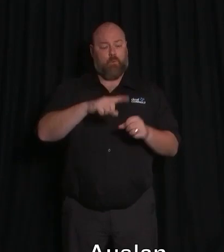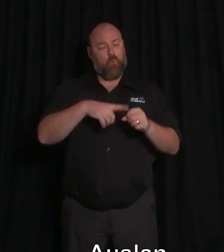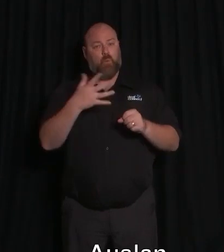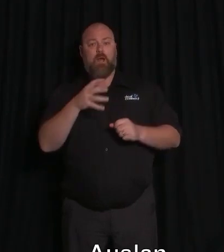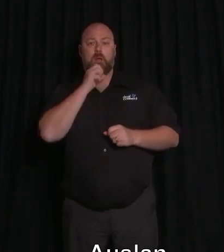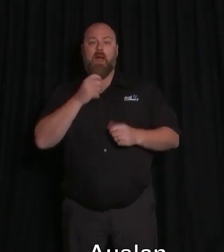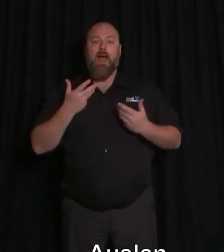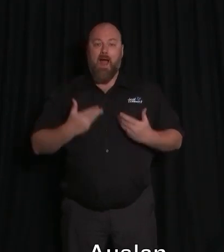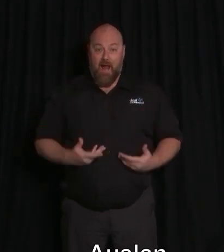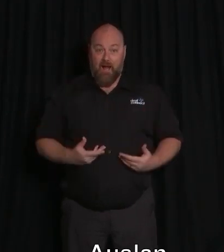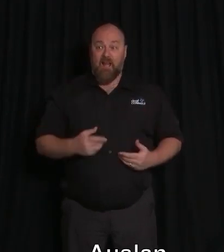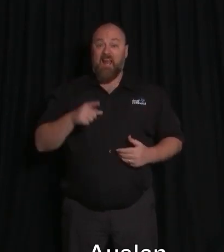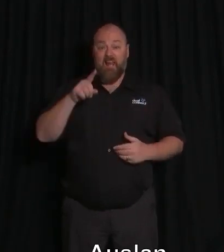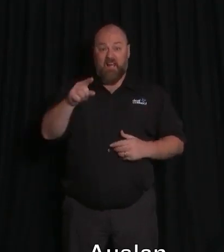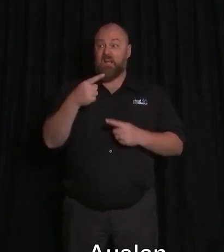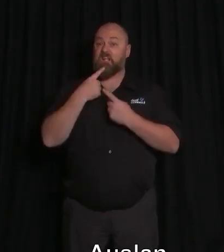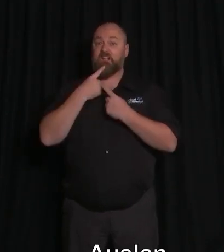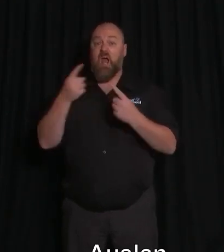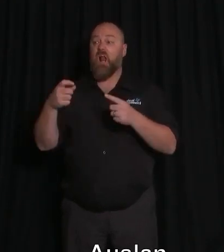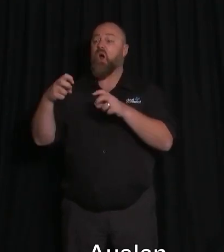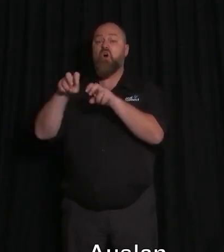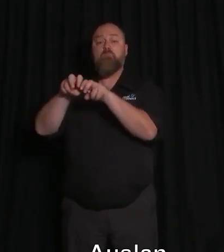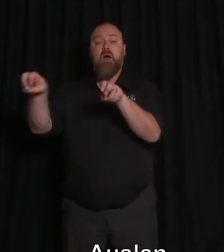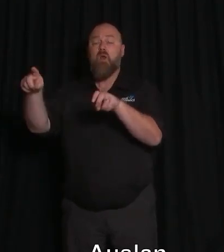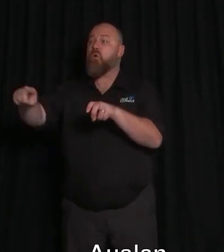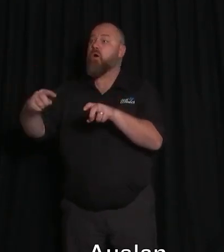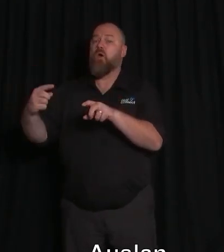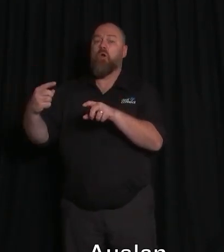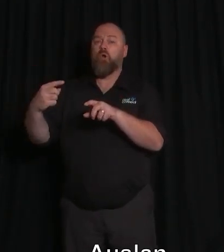told his fellow treason trialists. They were put